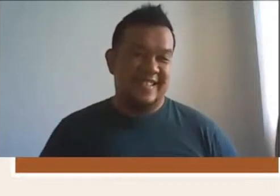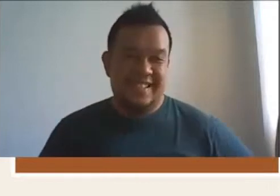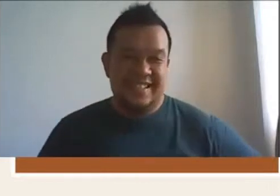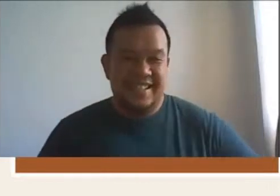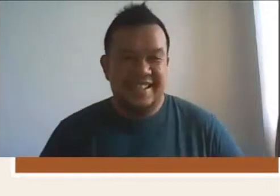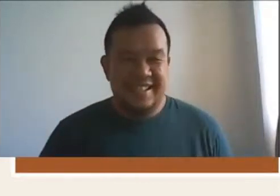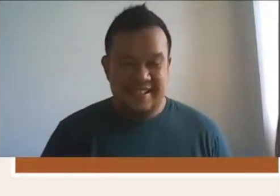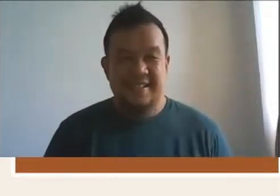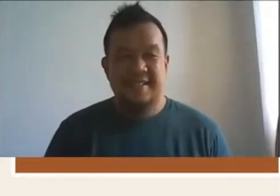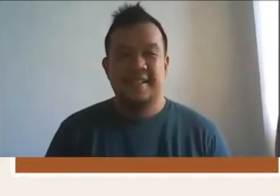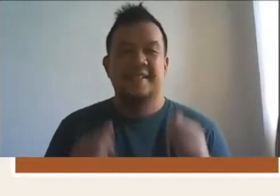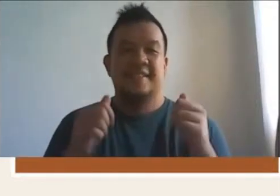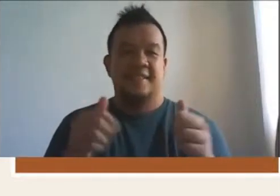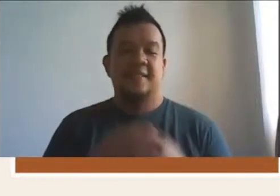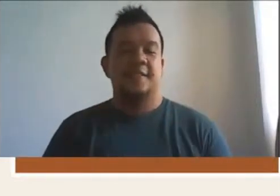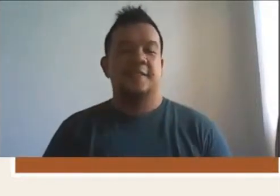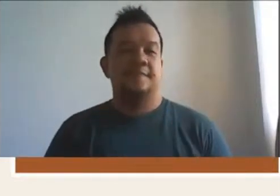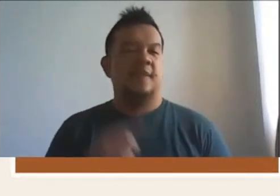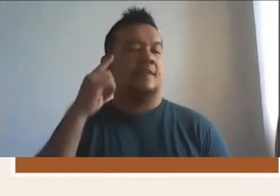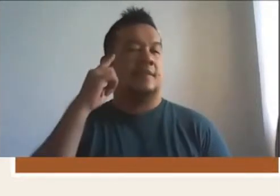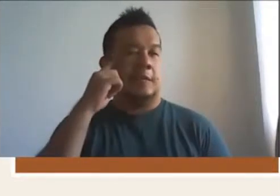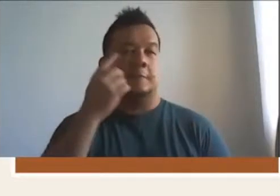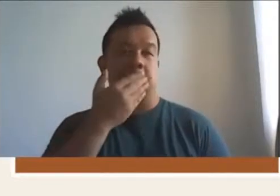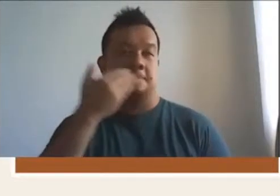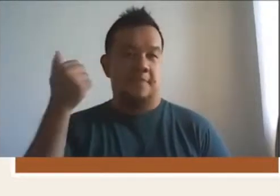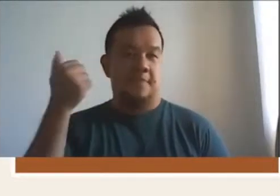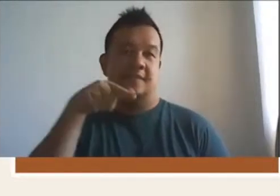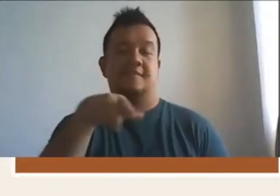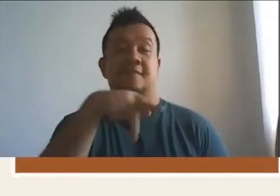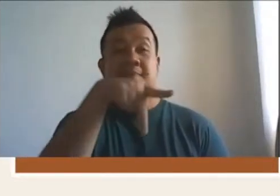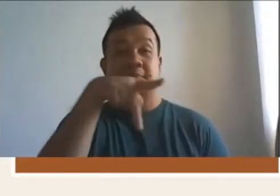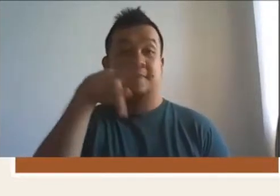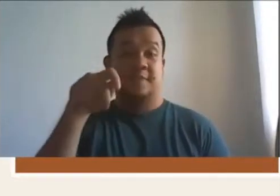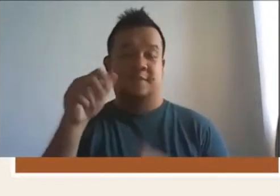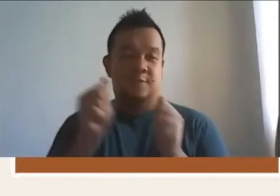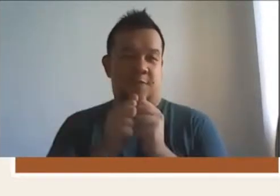So I found that it was better if I just